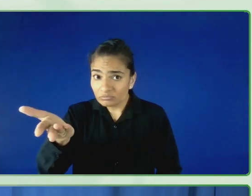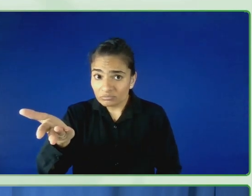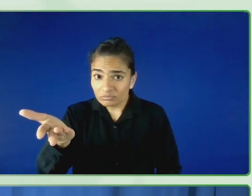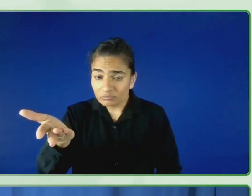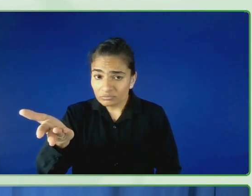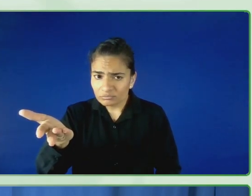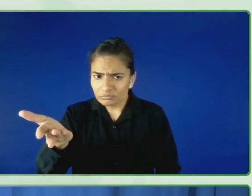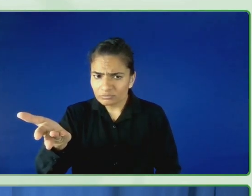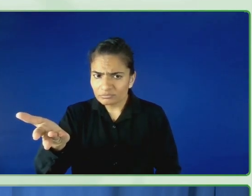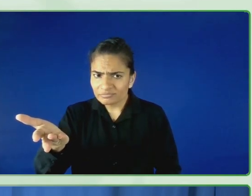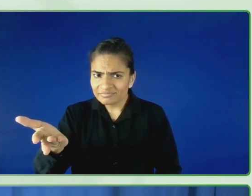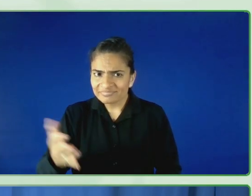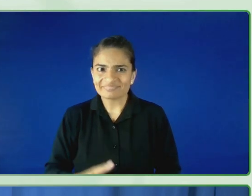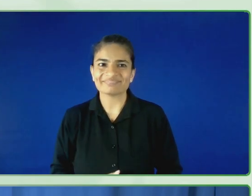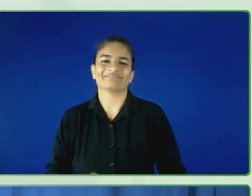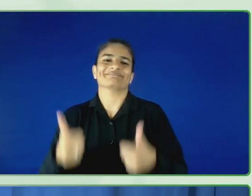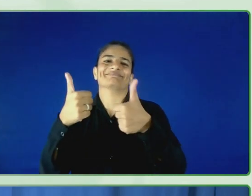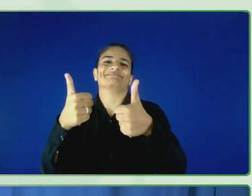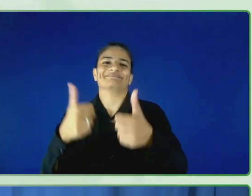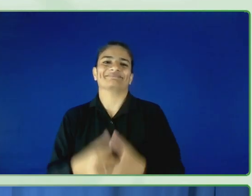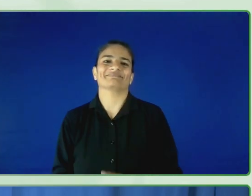Great. Przemysław Kuśmierek, you are wonderful.